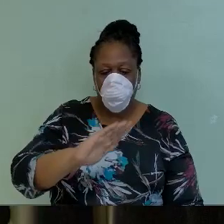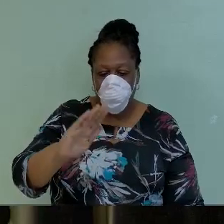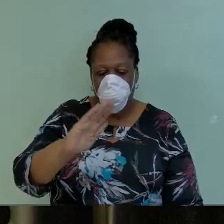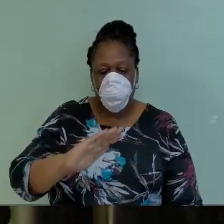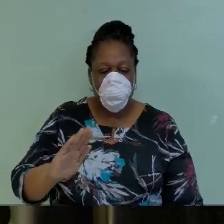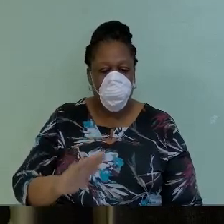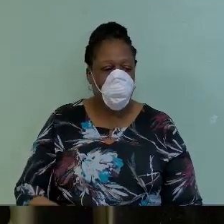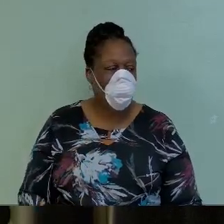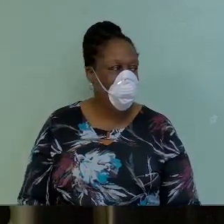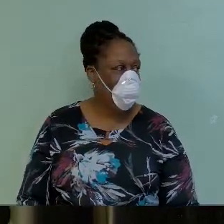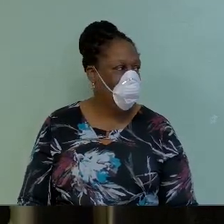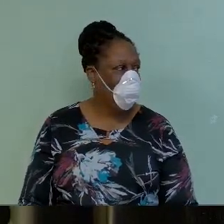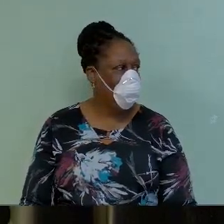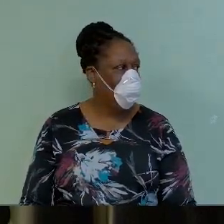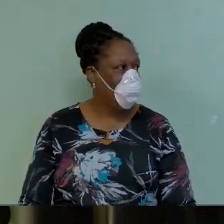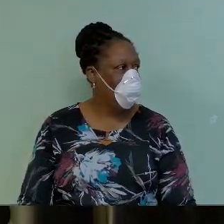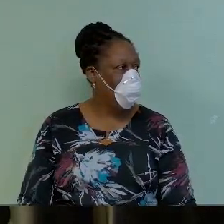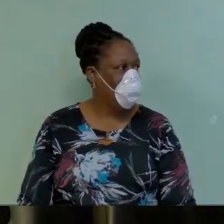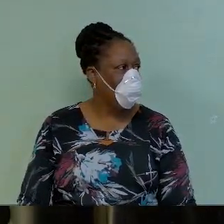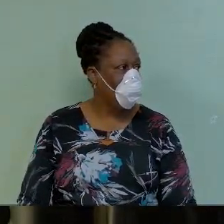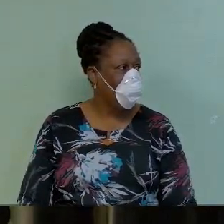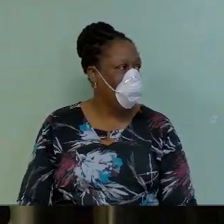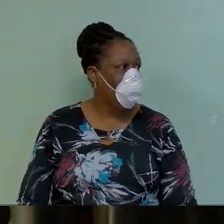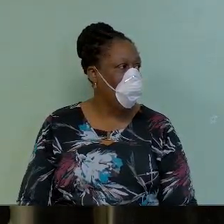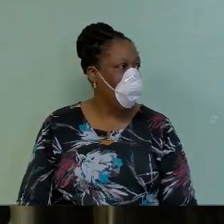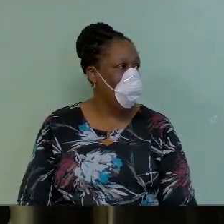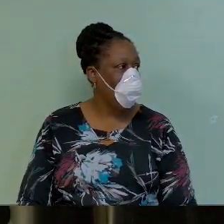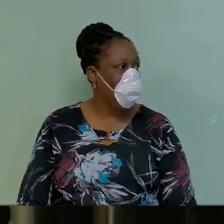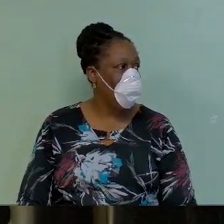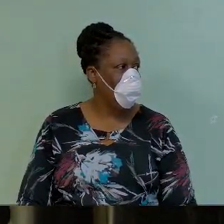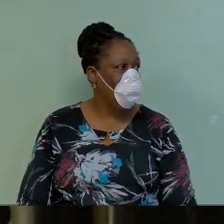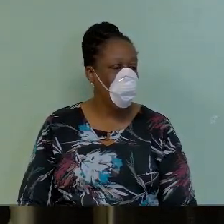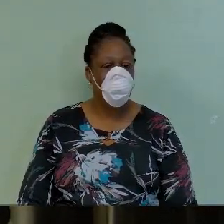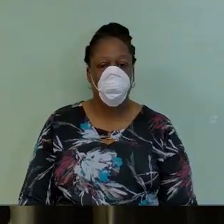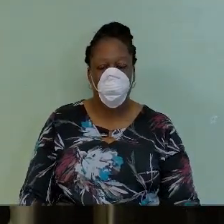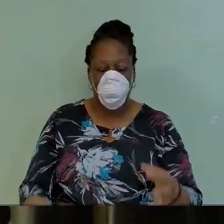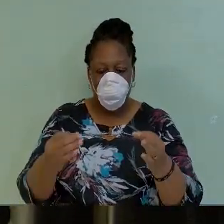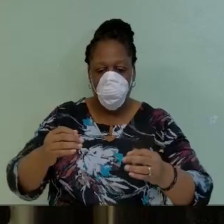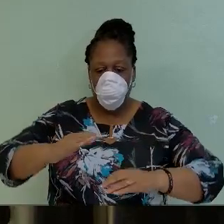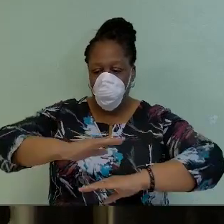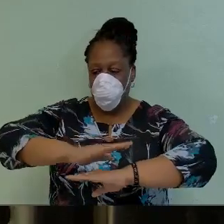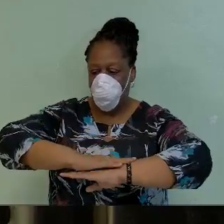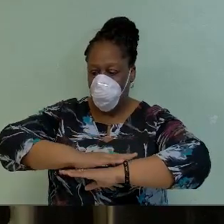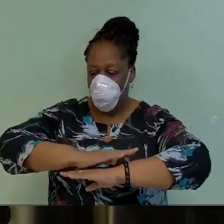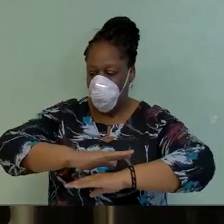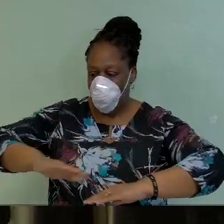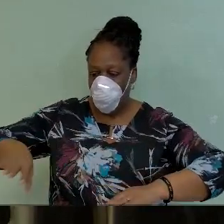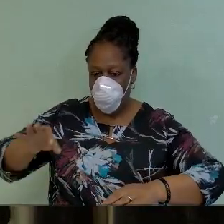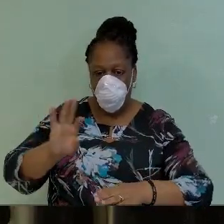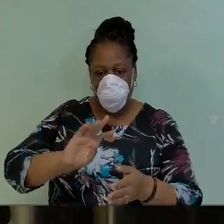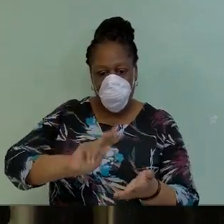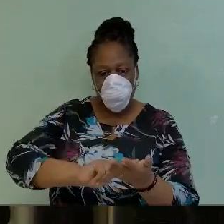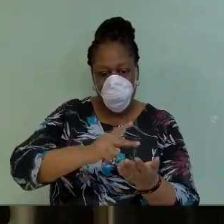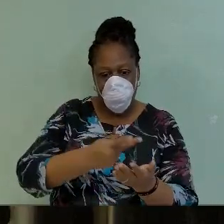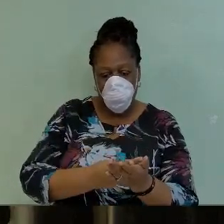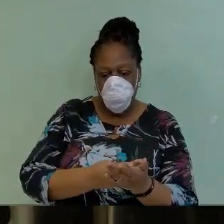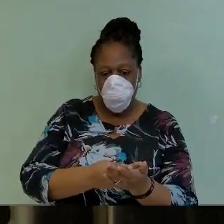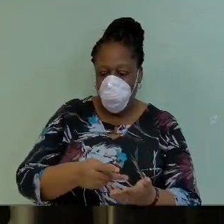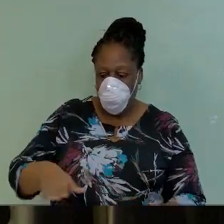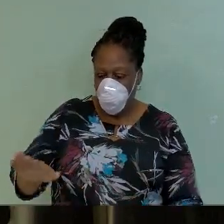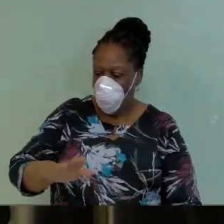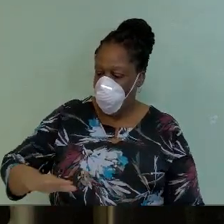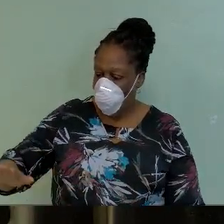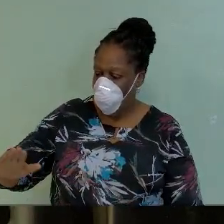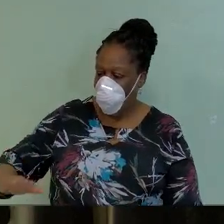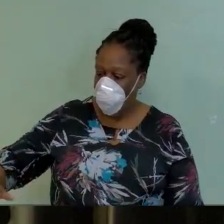for instance, if you are sanitizing, let's say a countertop, instead of using the bleach directly from the